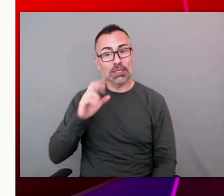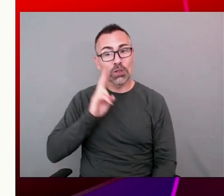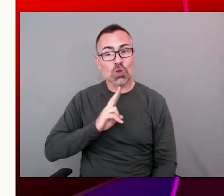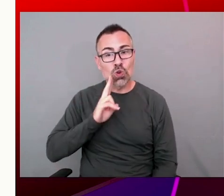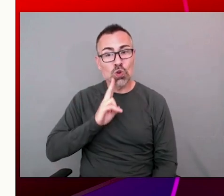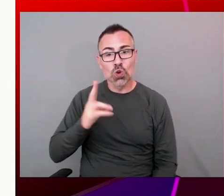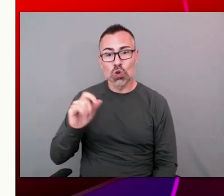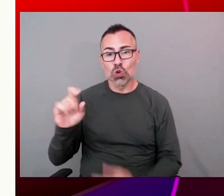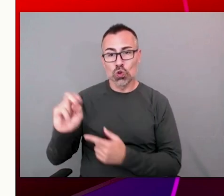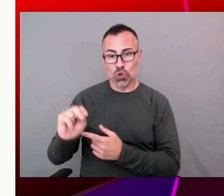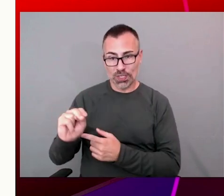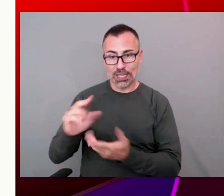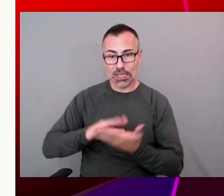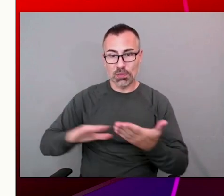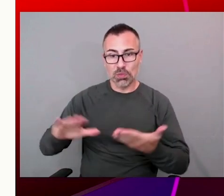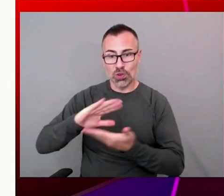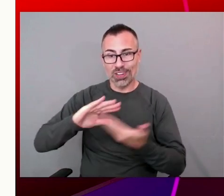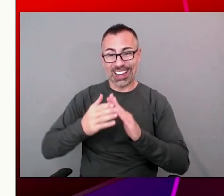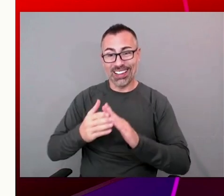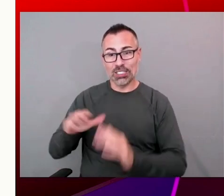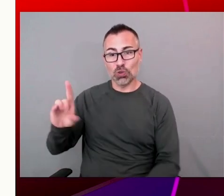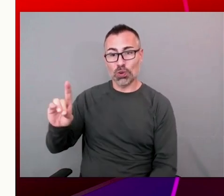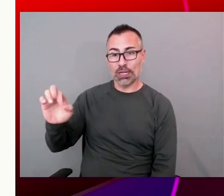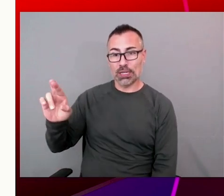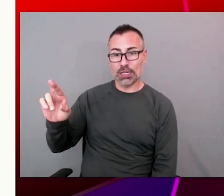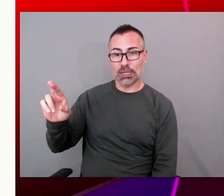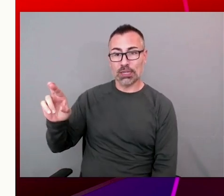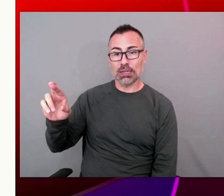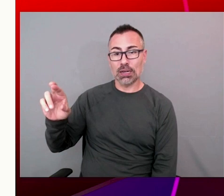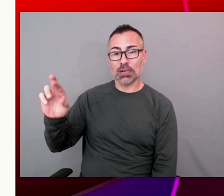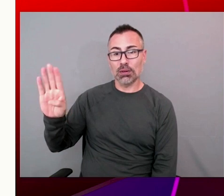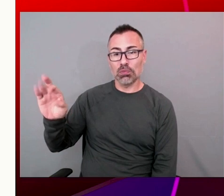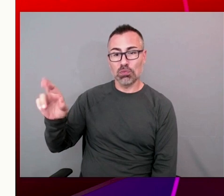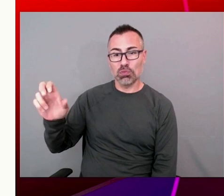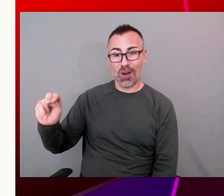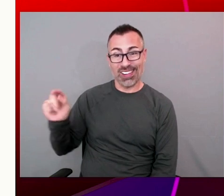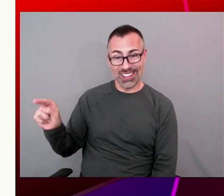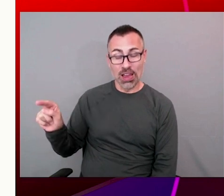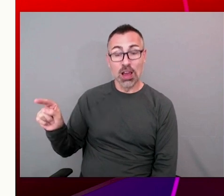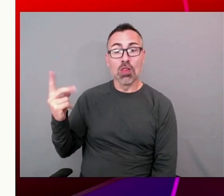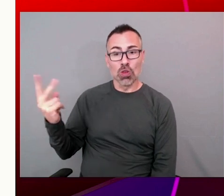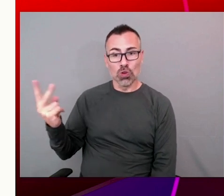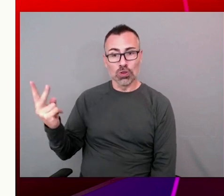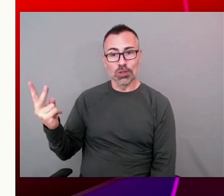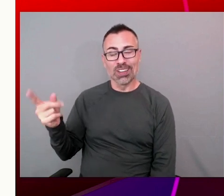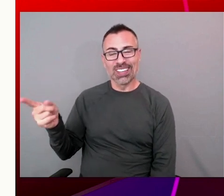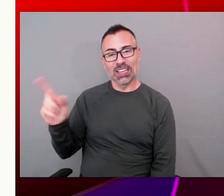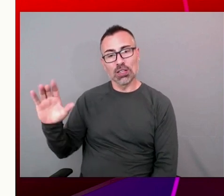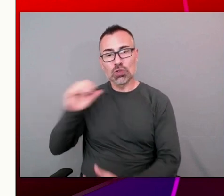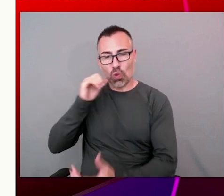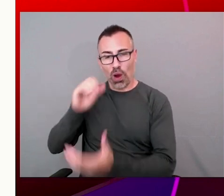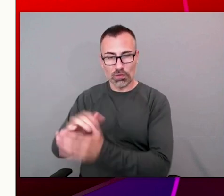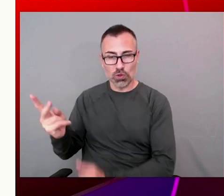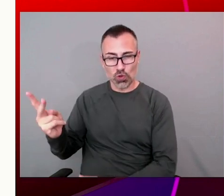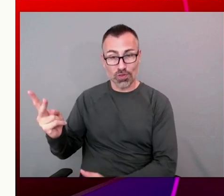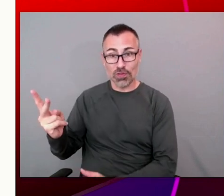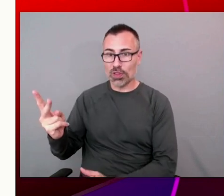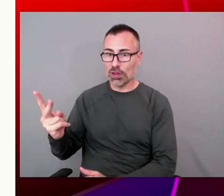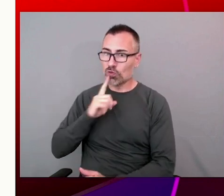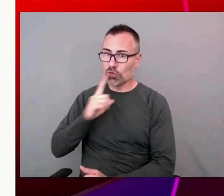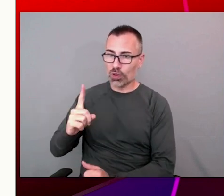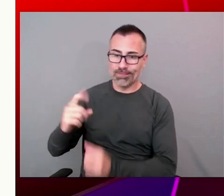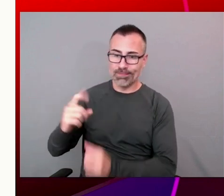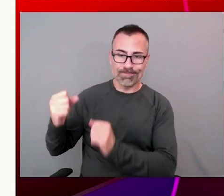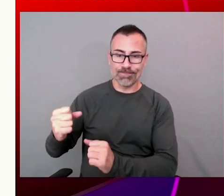from. Yep. And he's a pioneer. He and his wife, Diane, are pioneers in